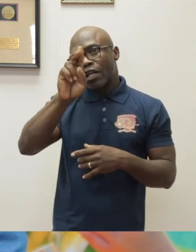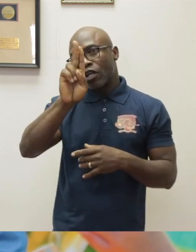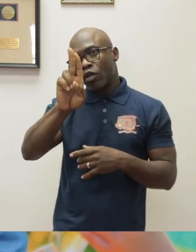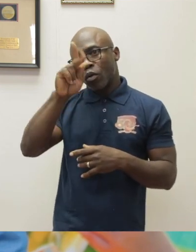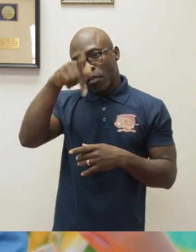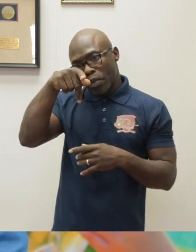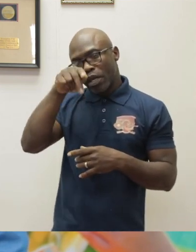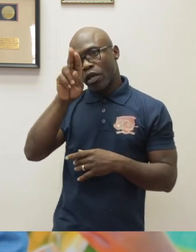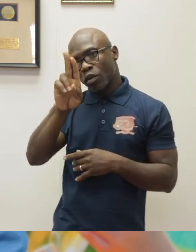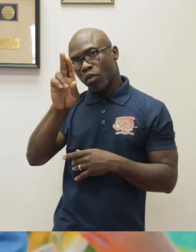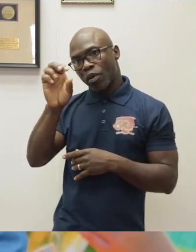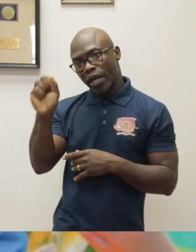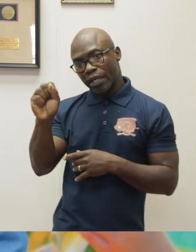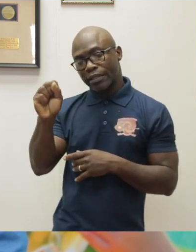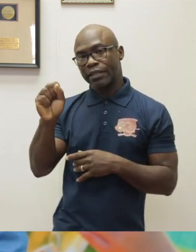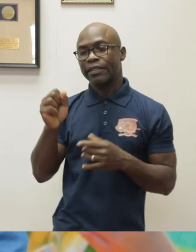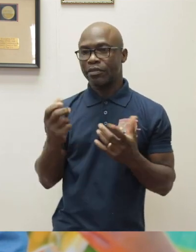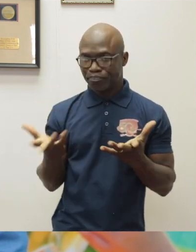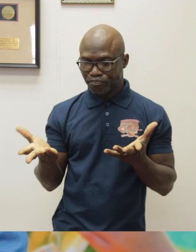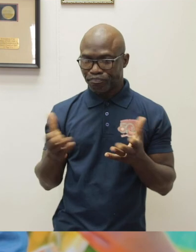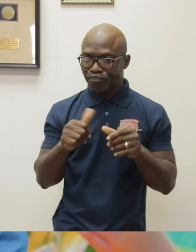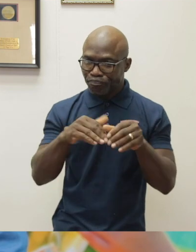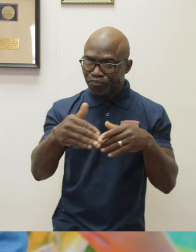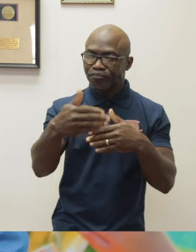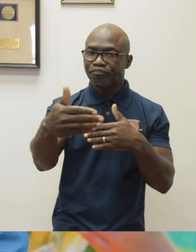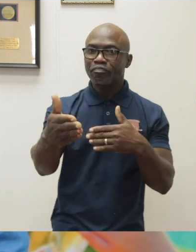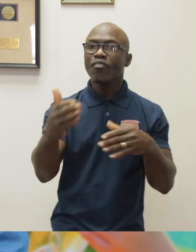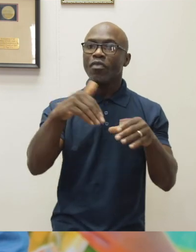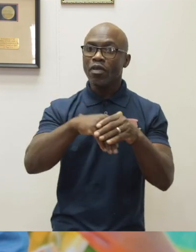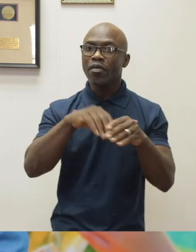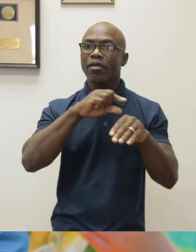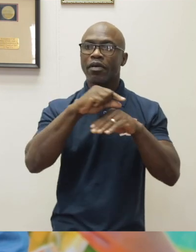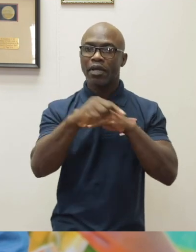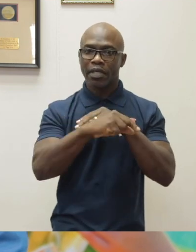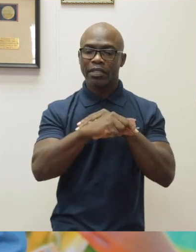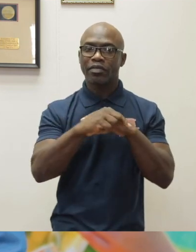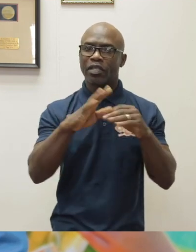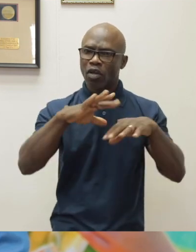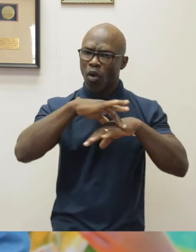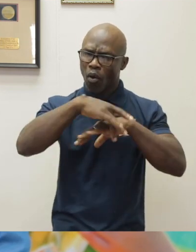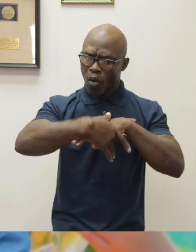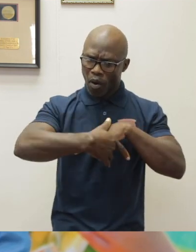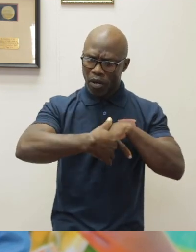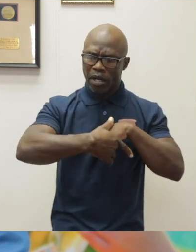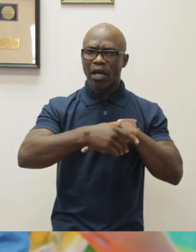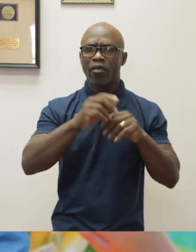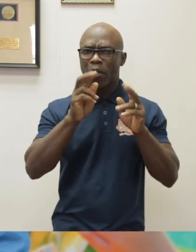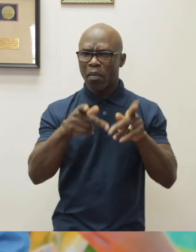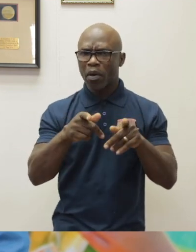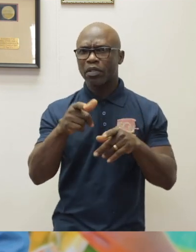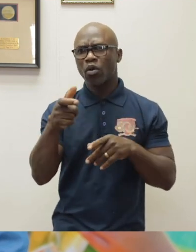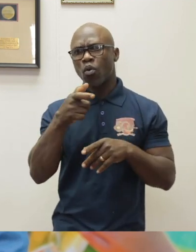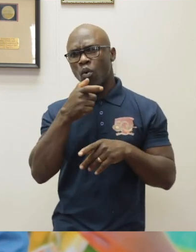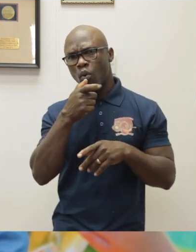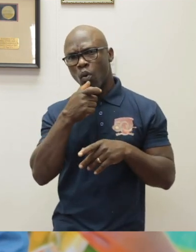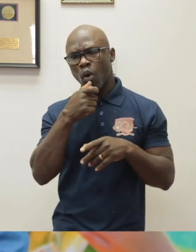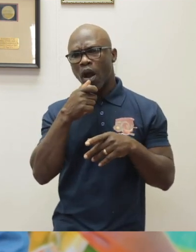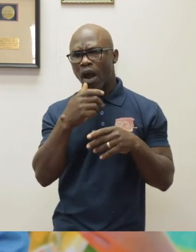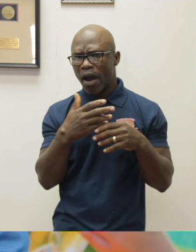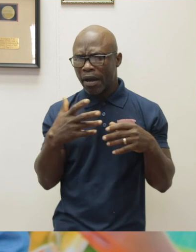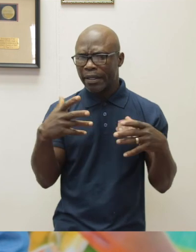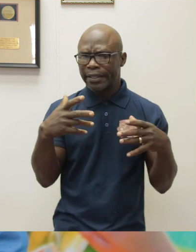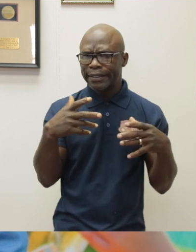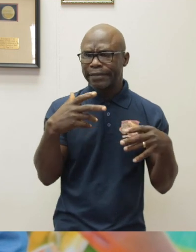In Guyana, a large proportion of adults as early as those in the mid-20s are affected by some of